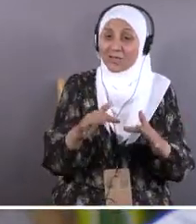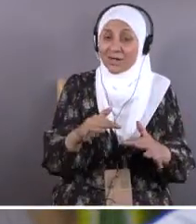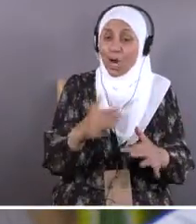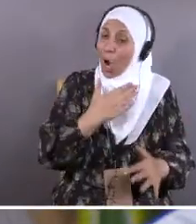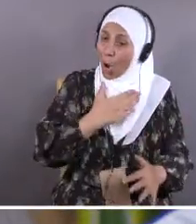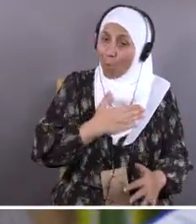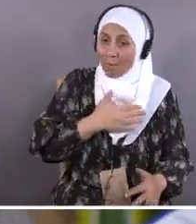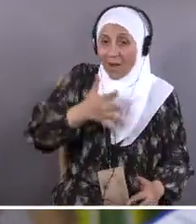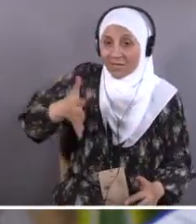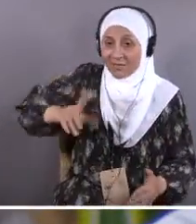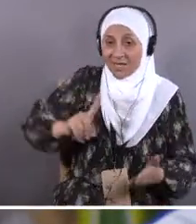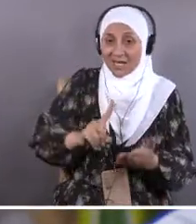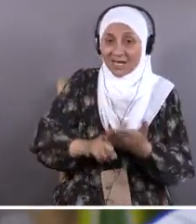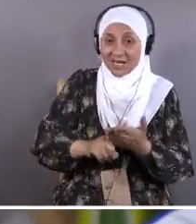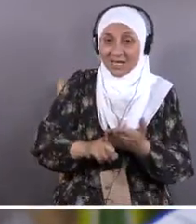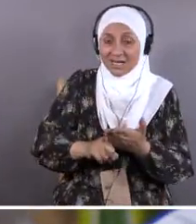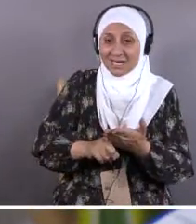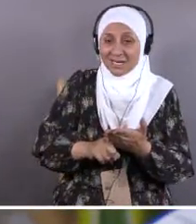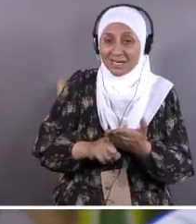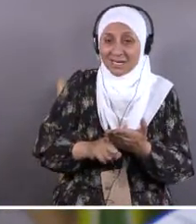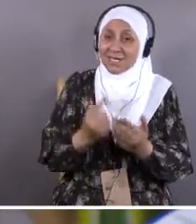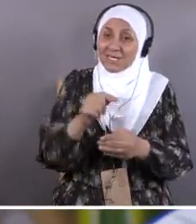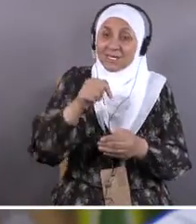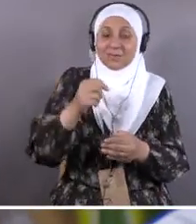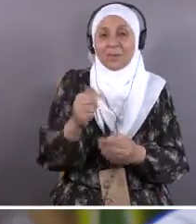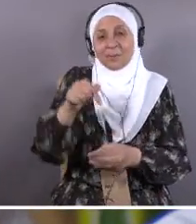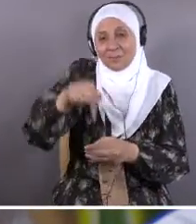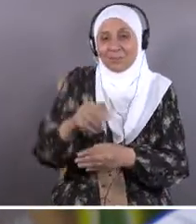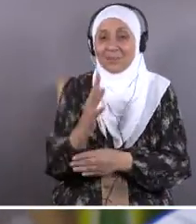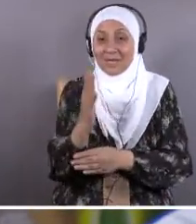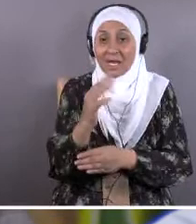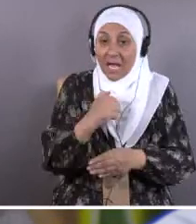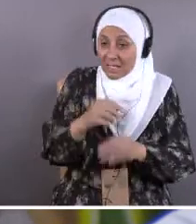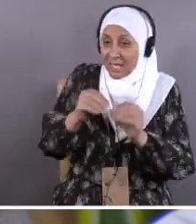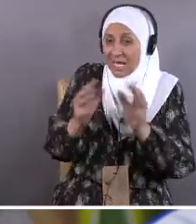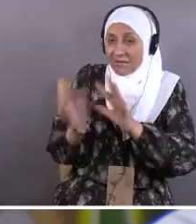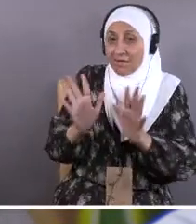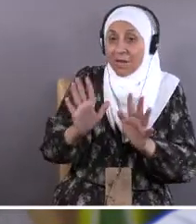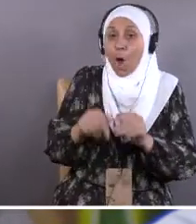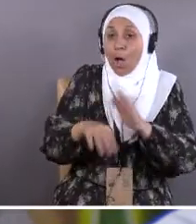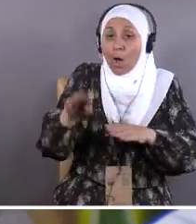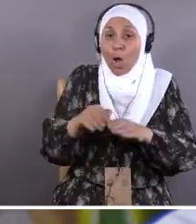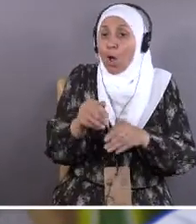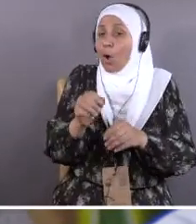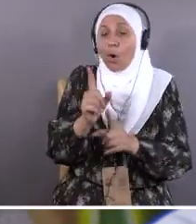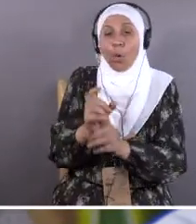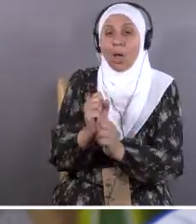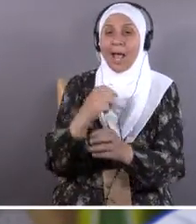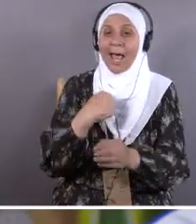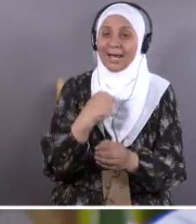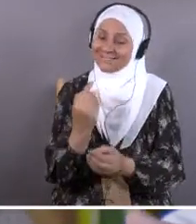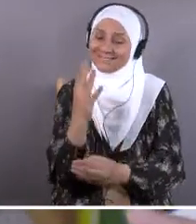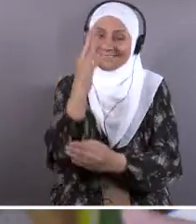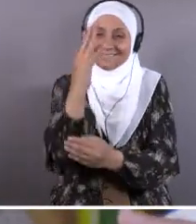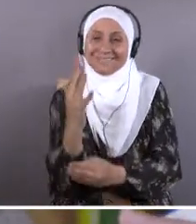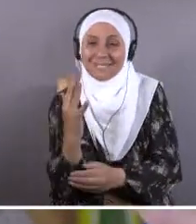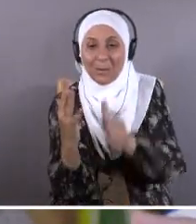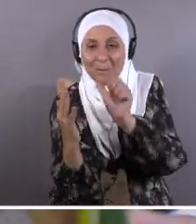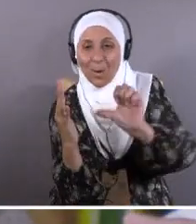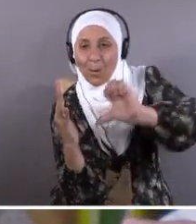saplings. So there are so many students that really love to plant. So give them those small trees,